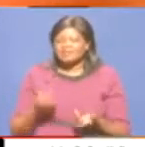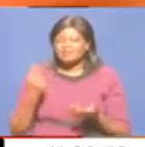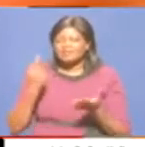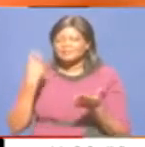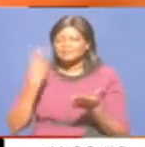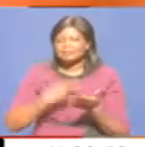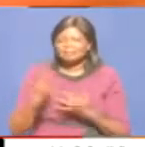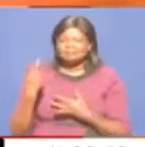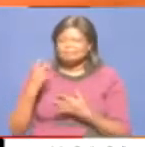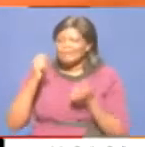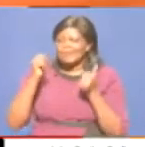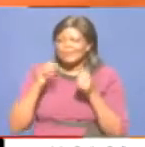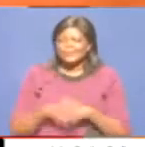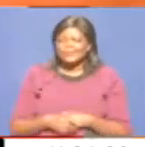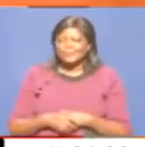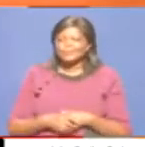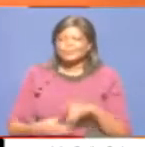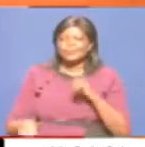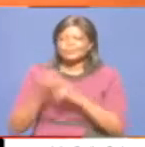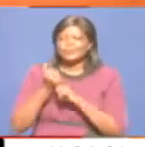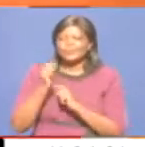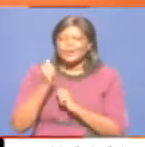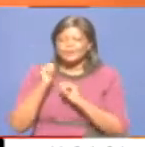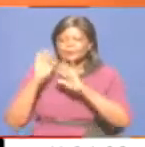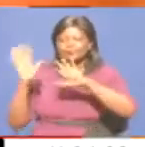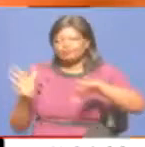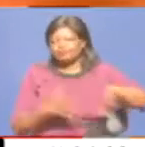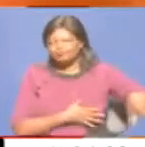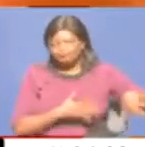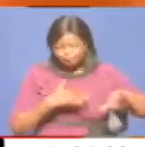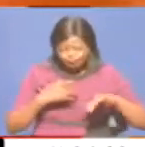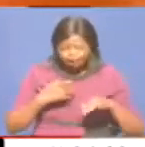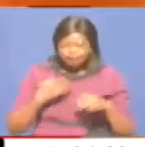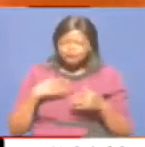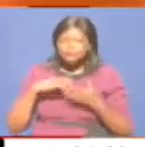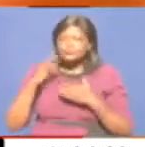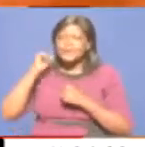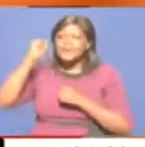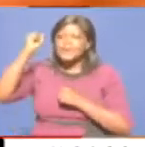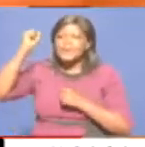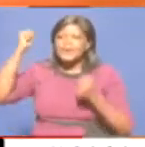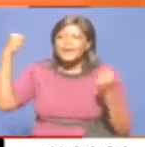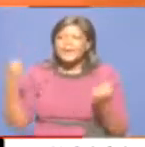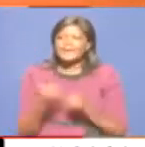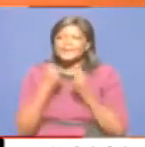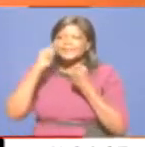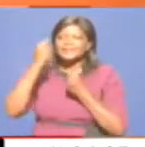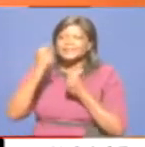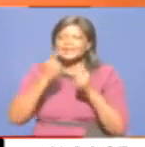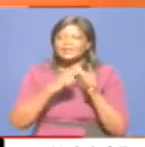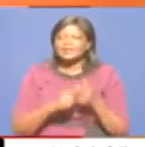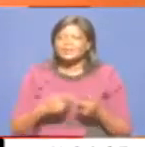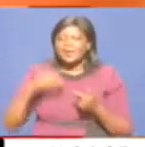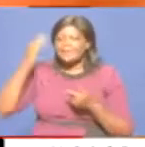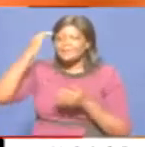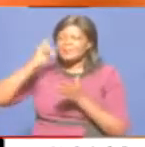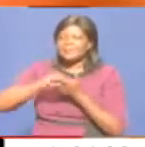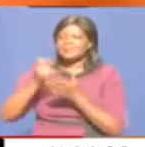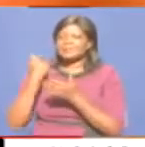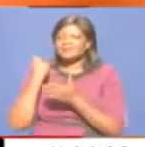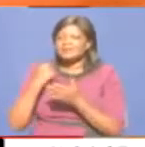not been able to actualize that. But away from that, there are still more politics happening in the country, and we do remember yesterday the